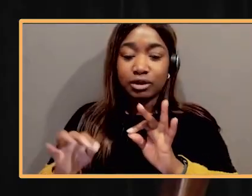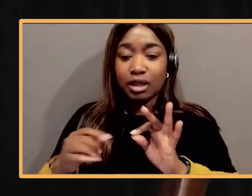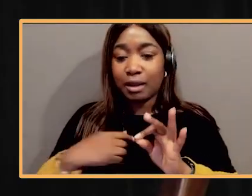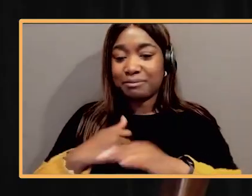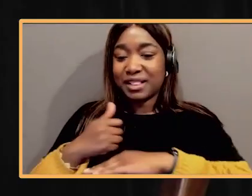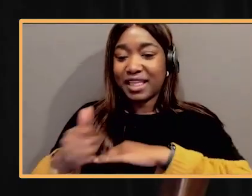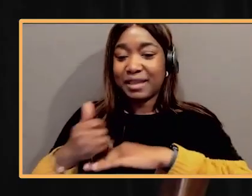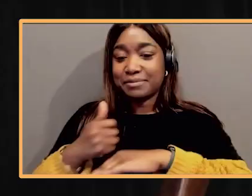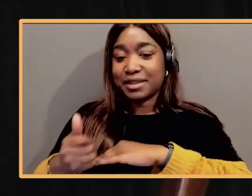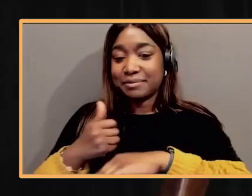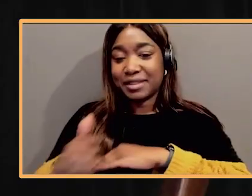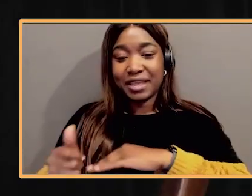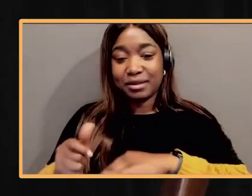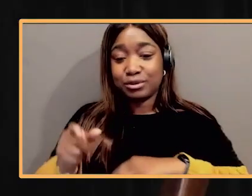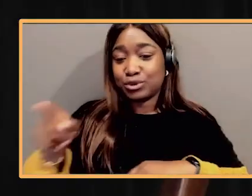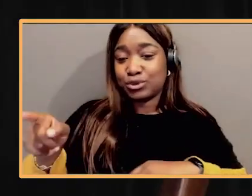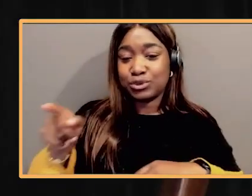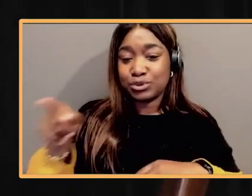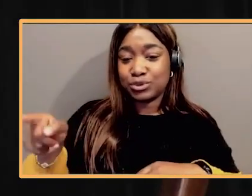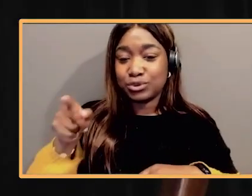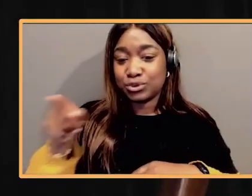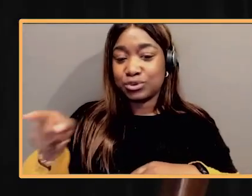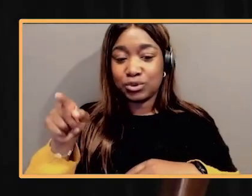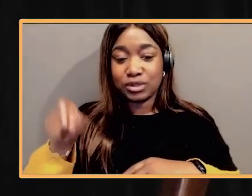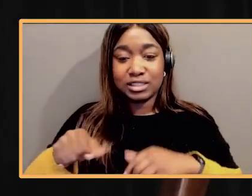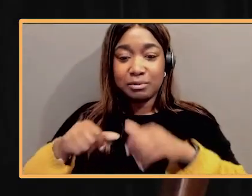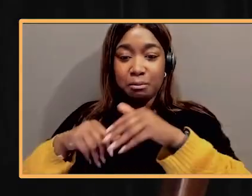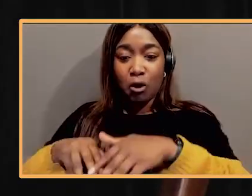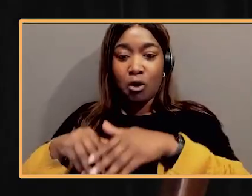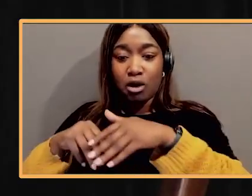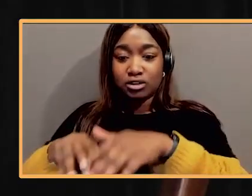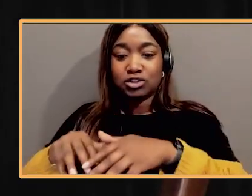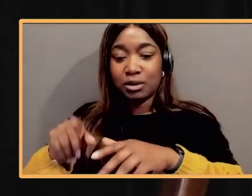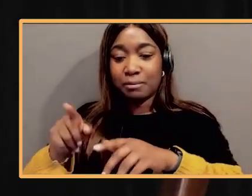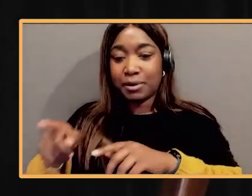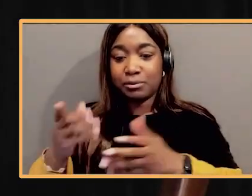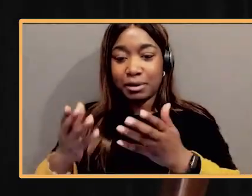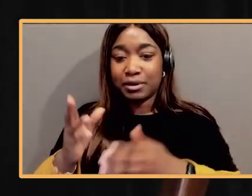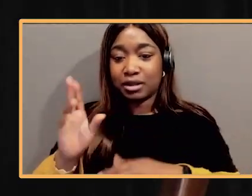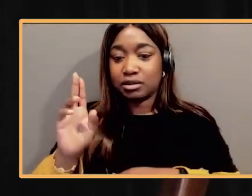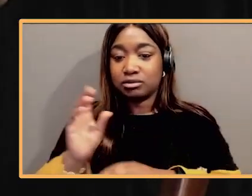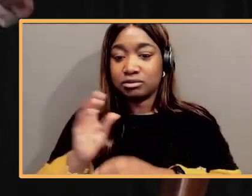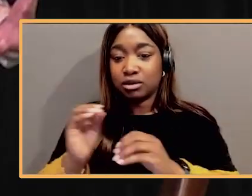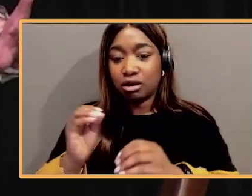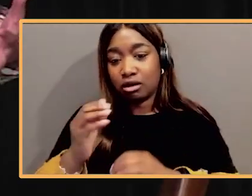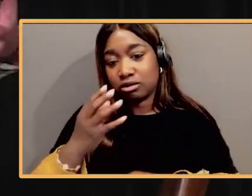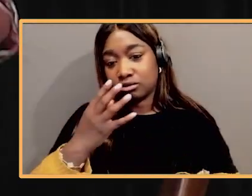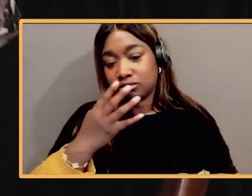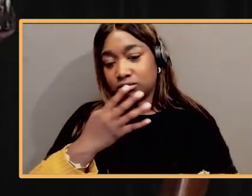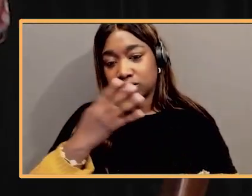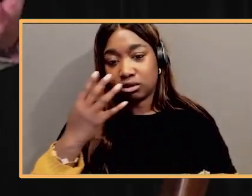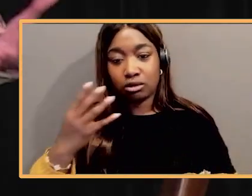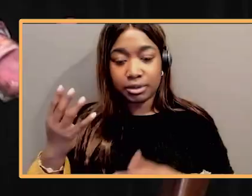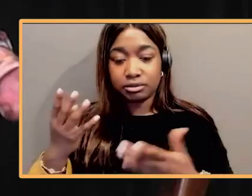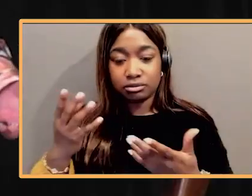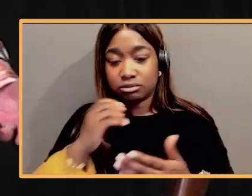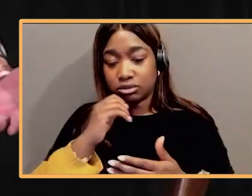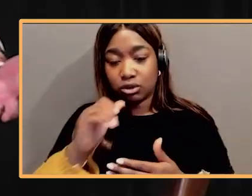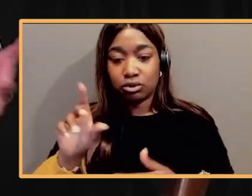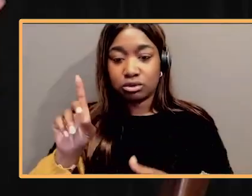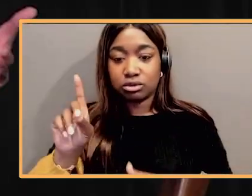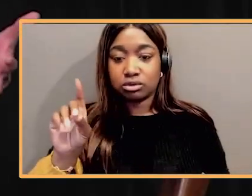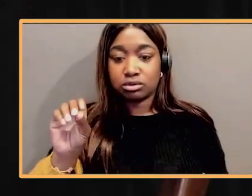blame game of you need to be marching when you might be undocumented, or you need to be forming coalitions when you're worried